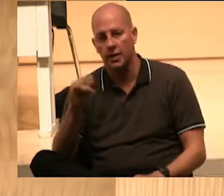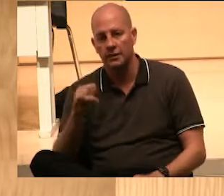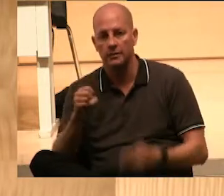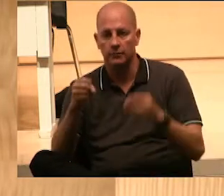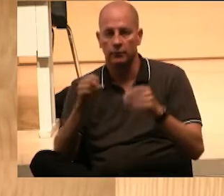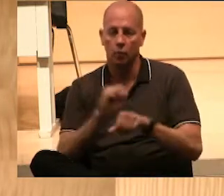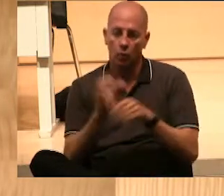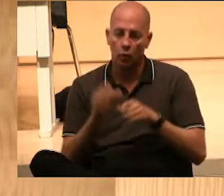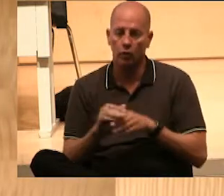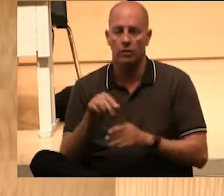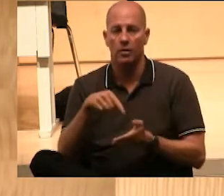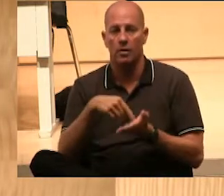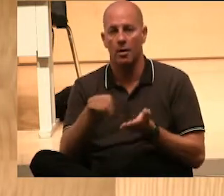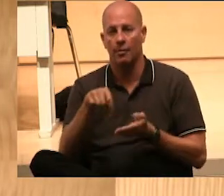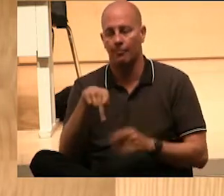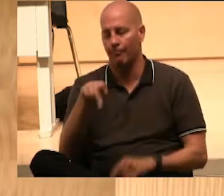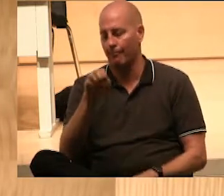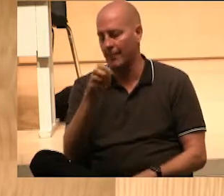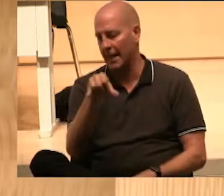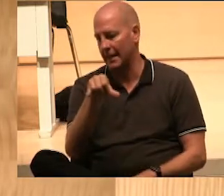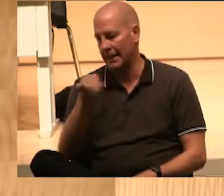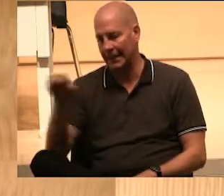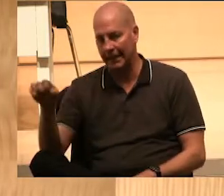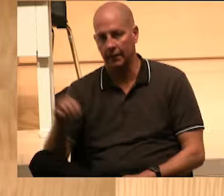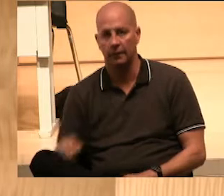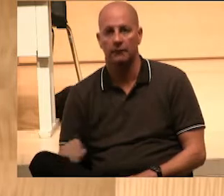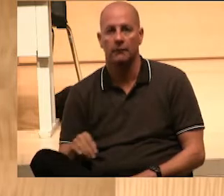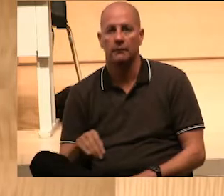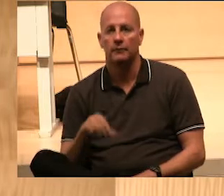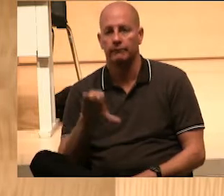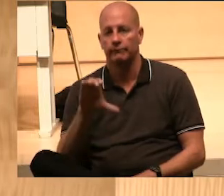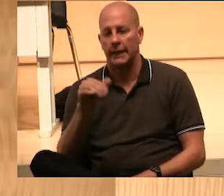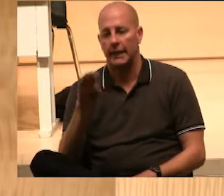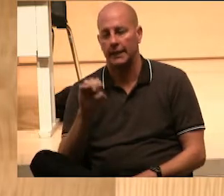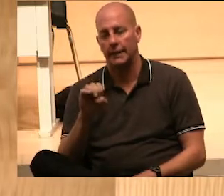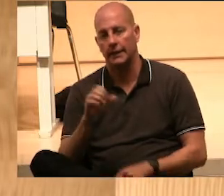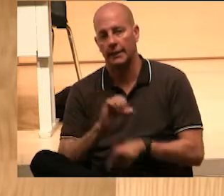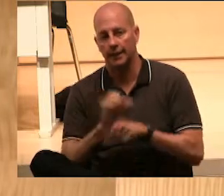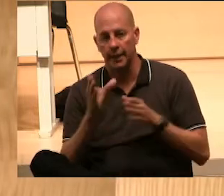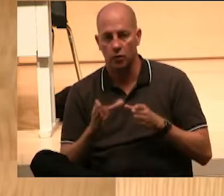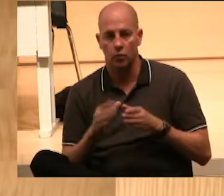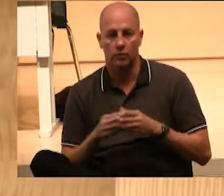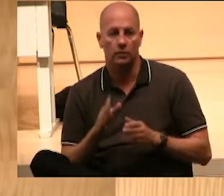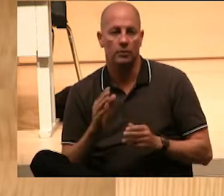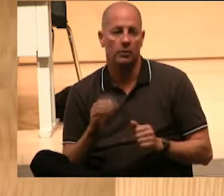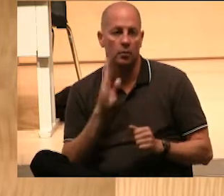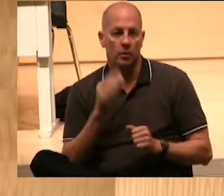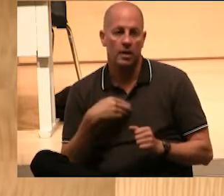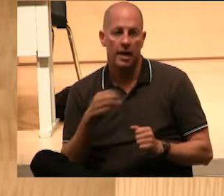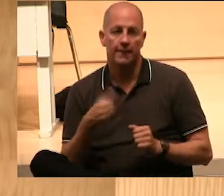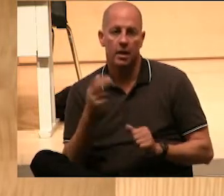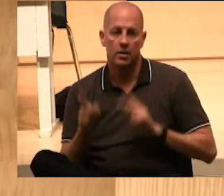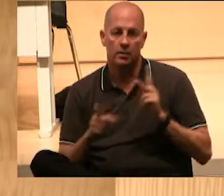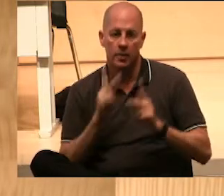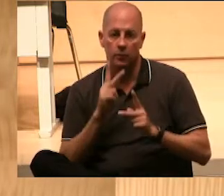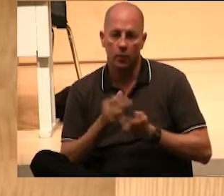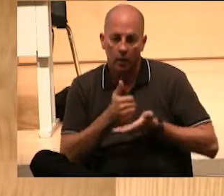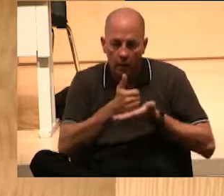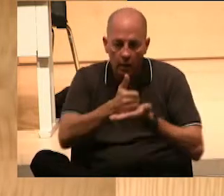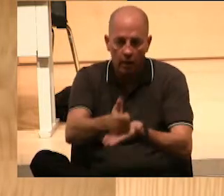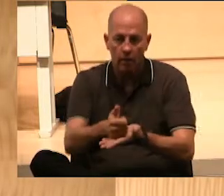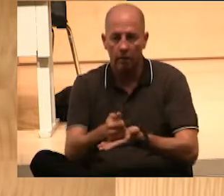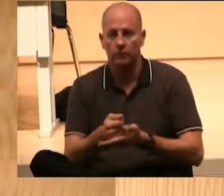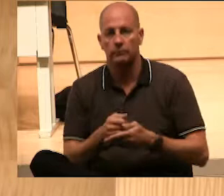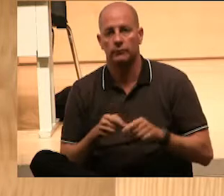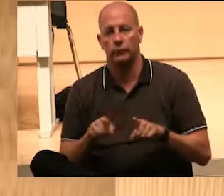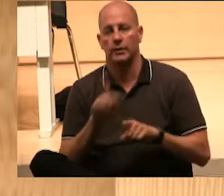payee, a case manager, other people who may need for a reasonable accommodation to have them help assist with